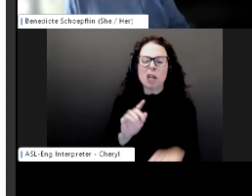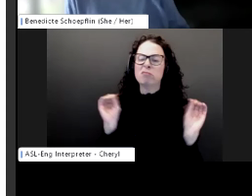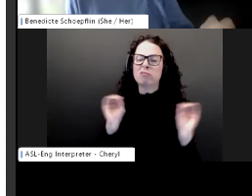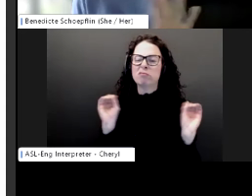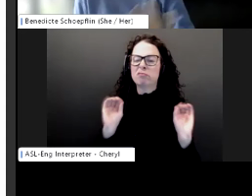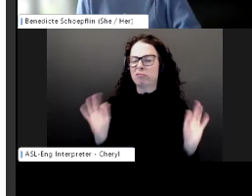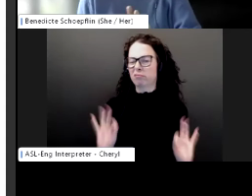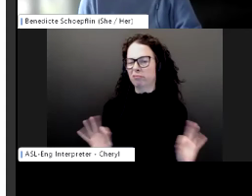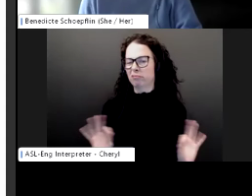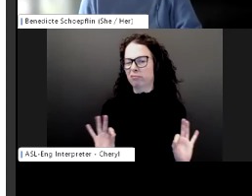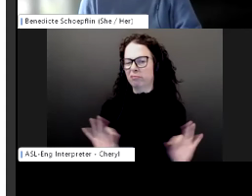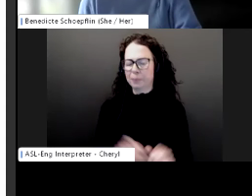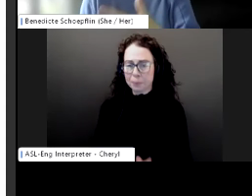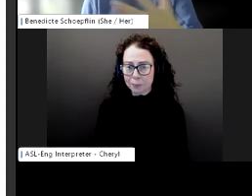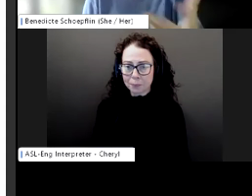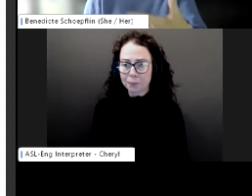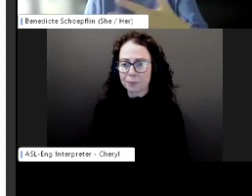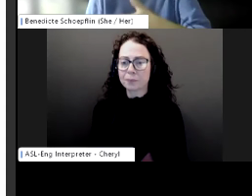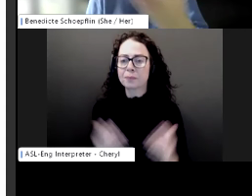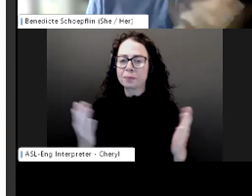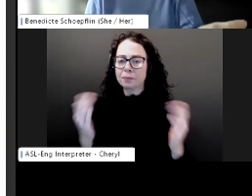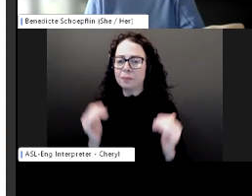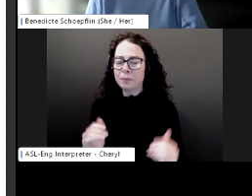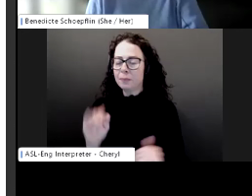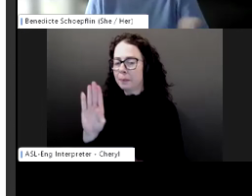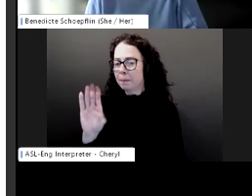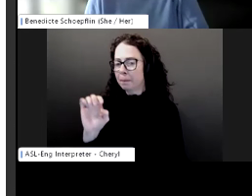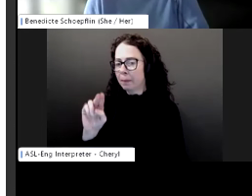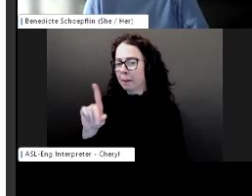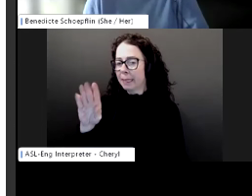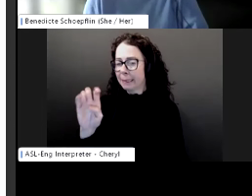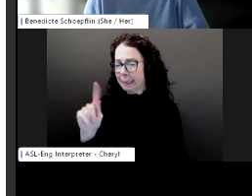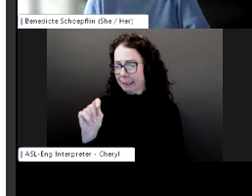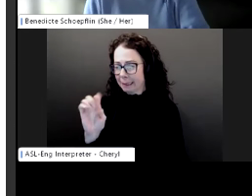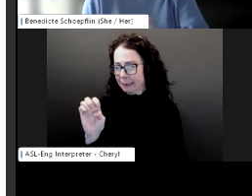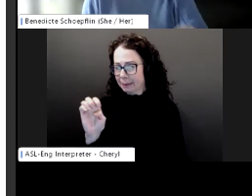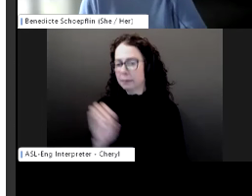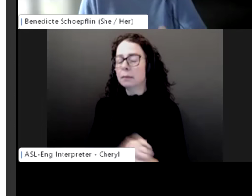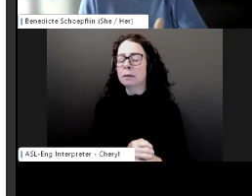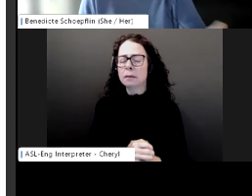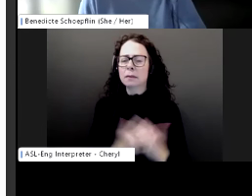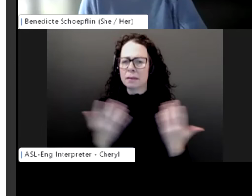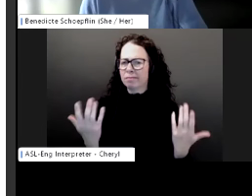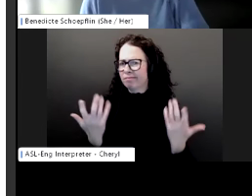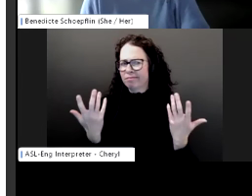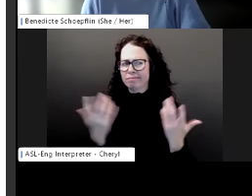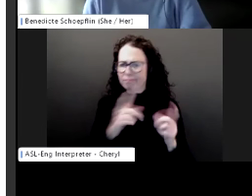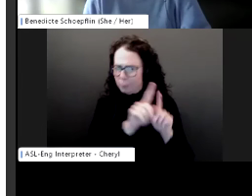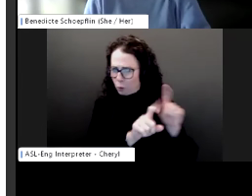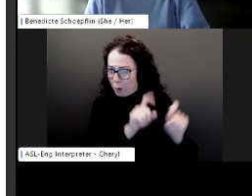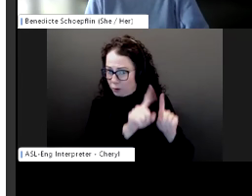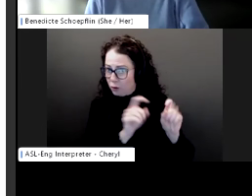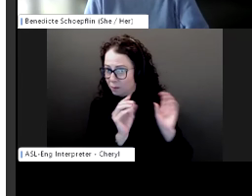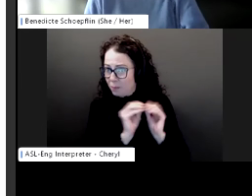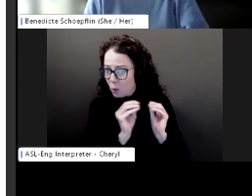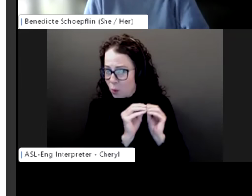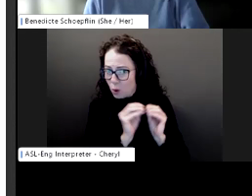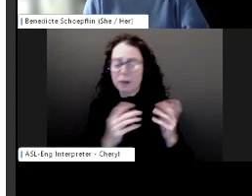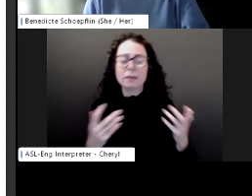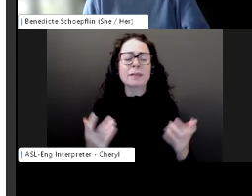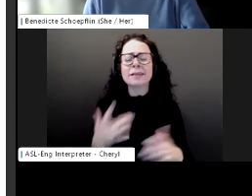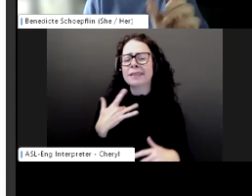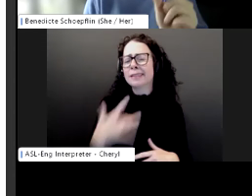Thank you. Now we have a few questions because everywhere now, no matter what we do online, even the most simple, legit things, you get pummeled